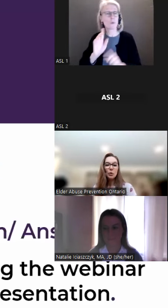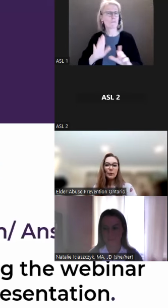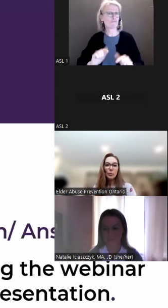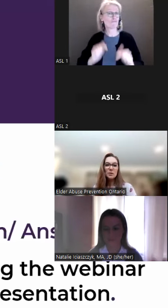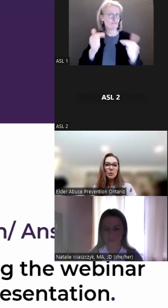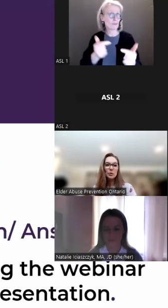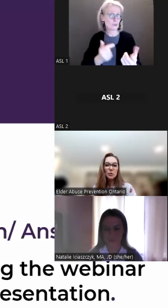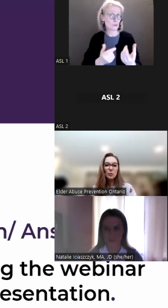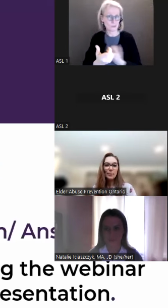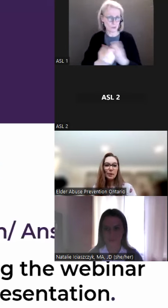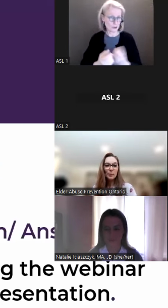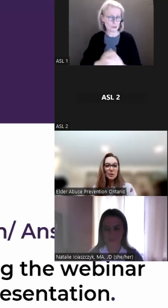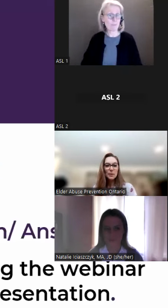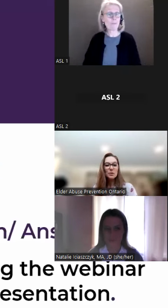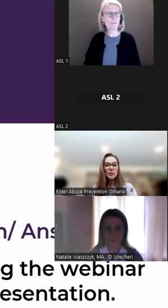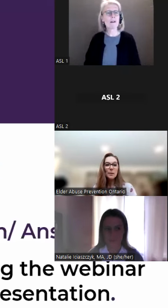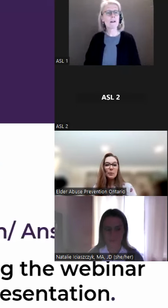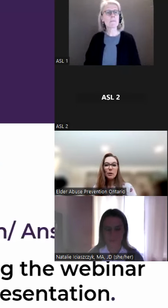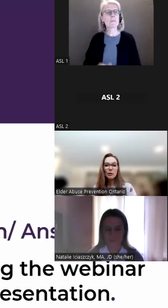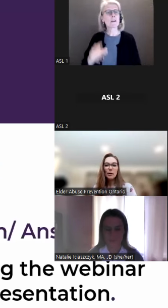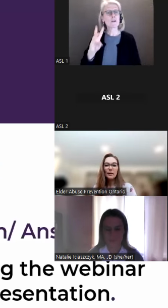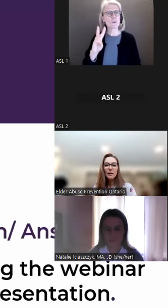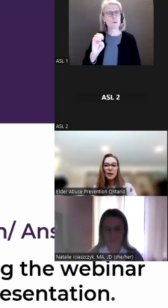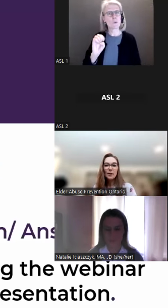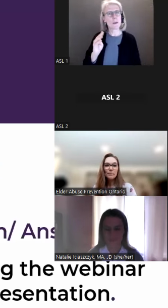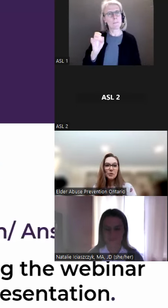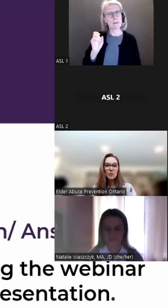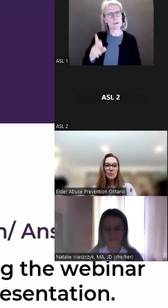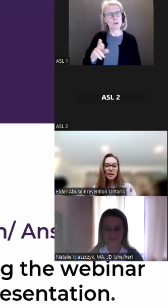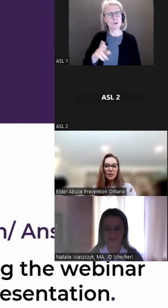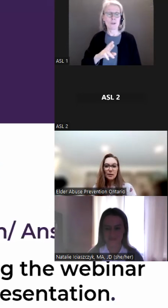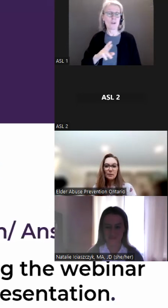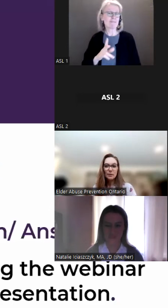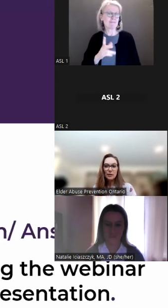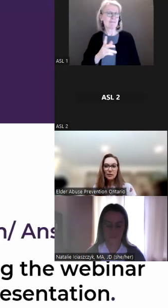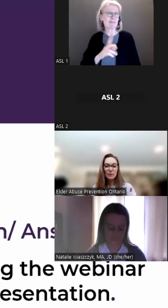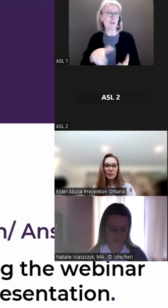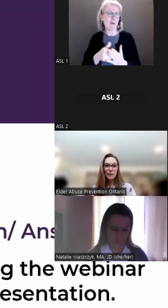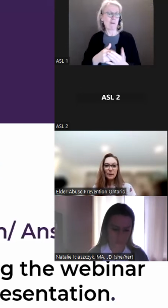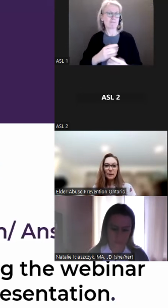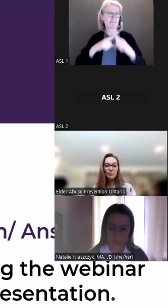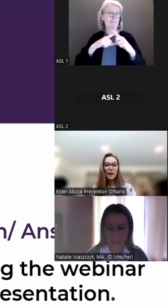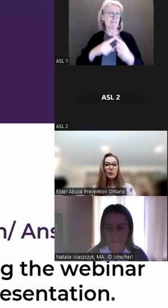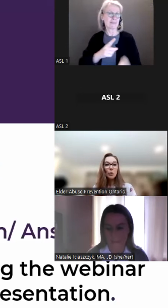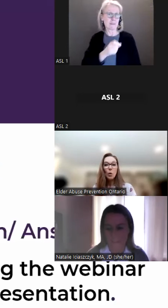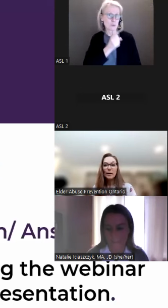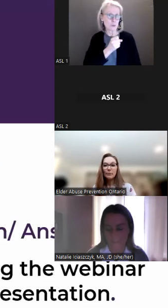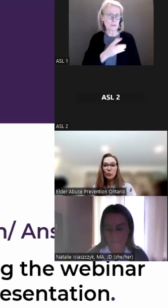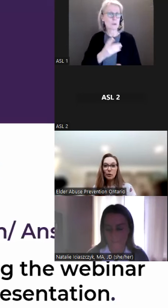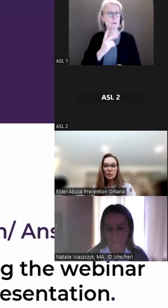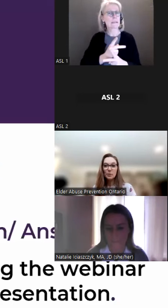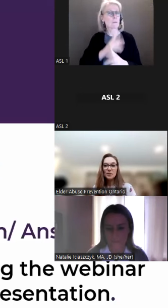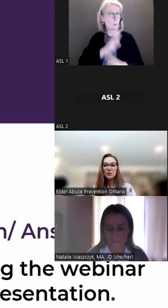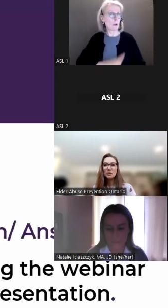As you know, everyone's muted to the webinar because we have so many people online, just to make the background